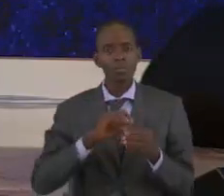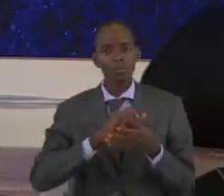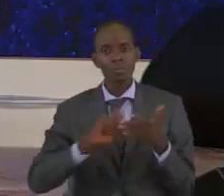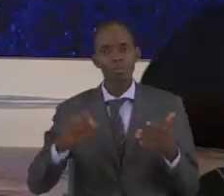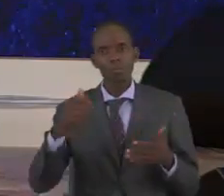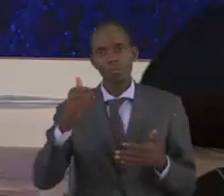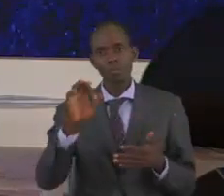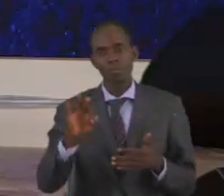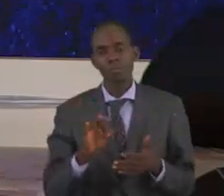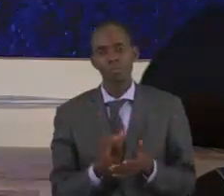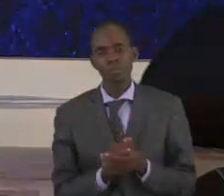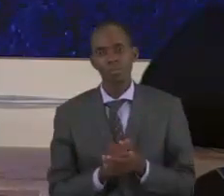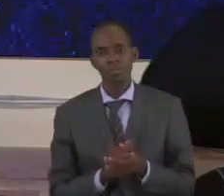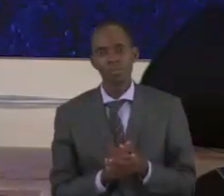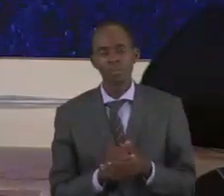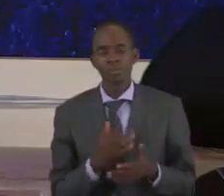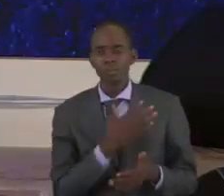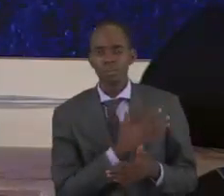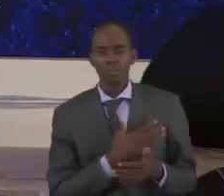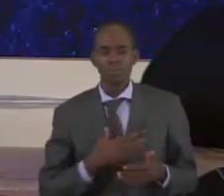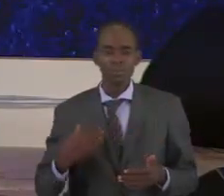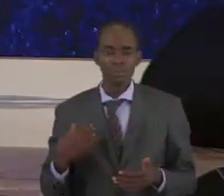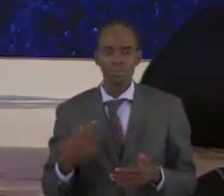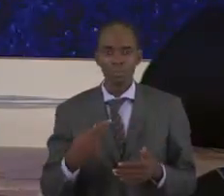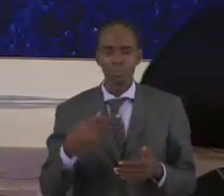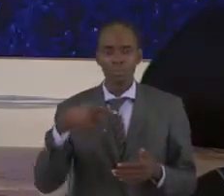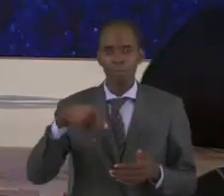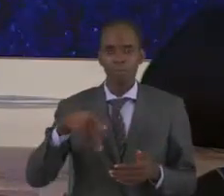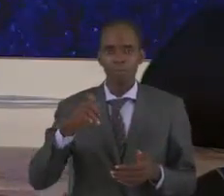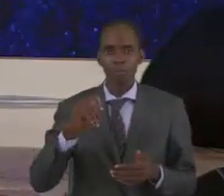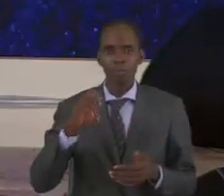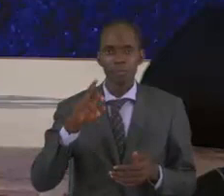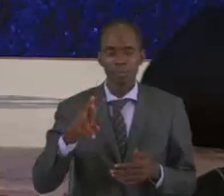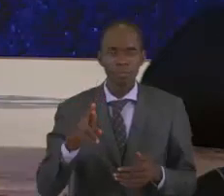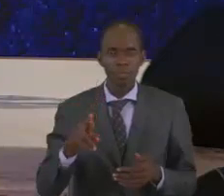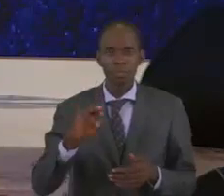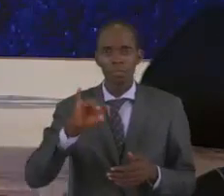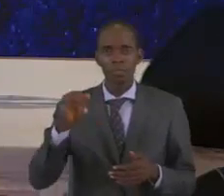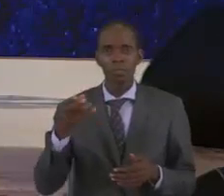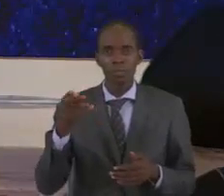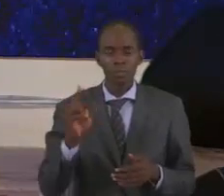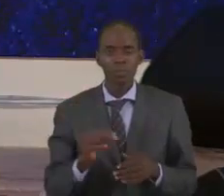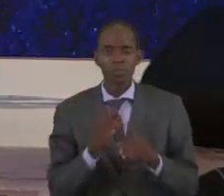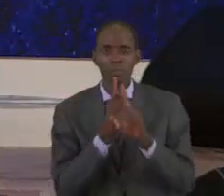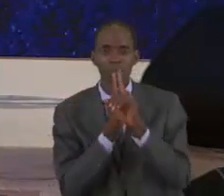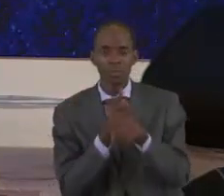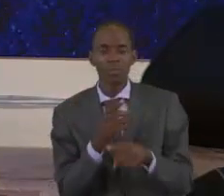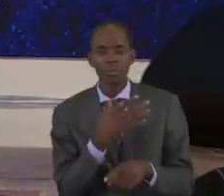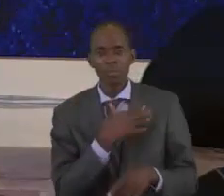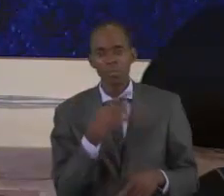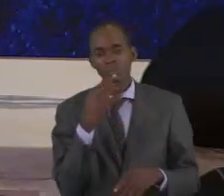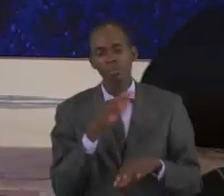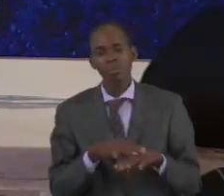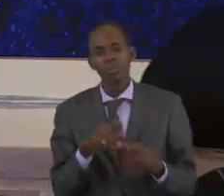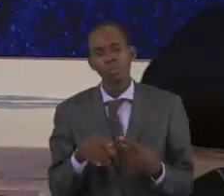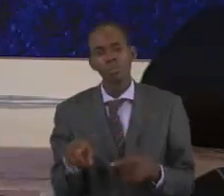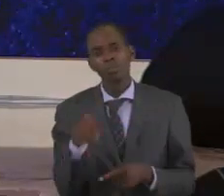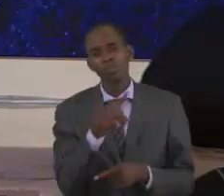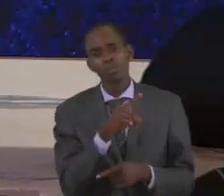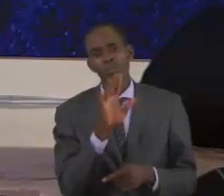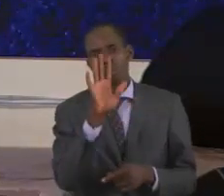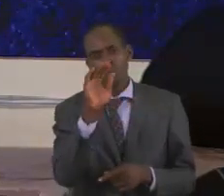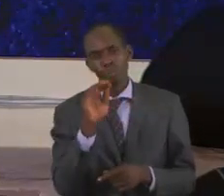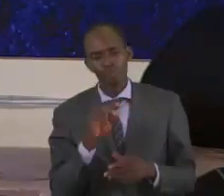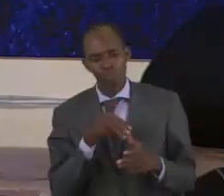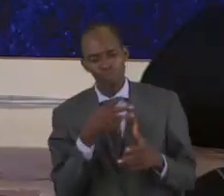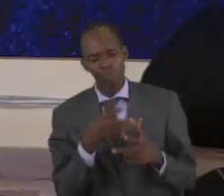19 says, and Peter and John answered and said unto them, whether it